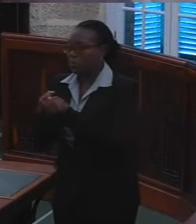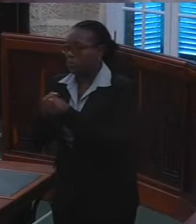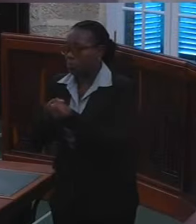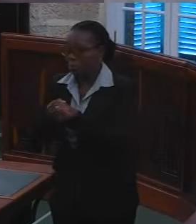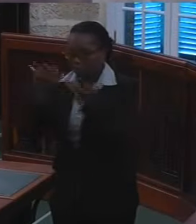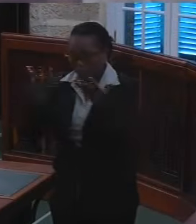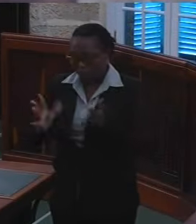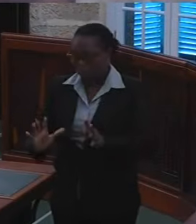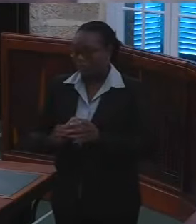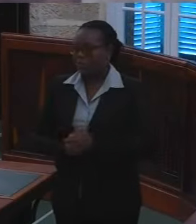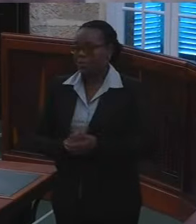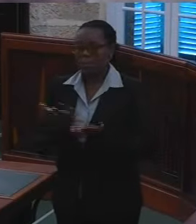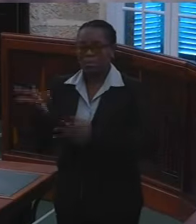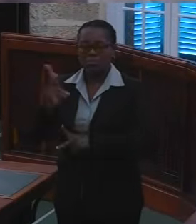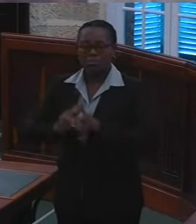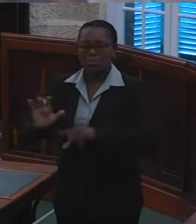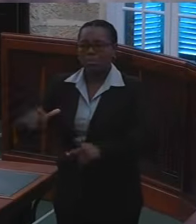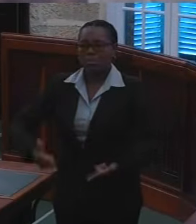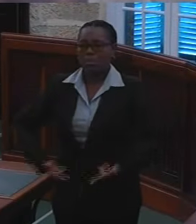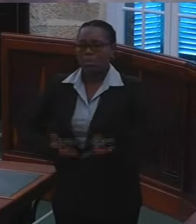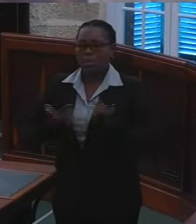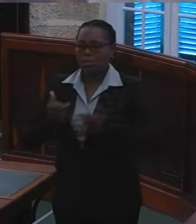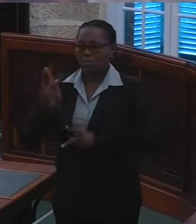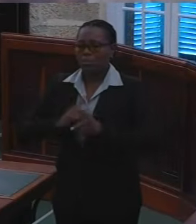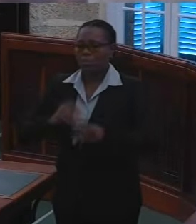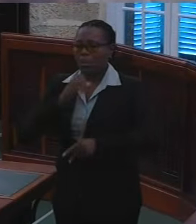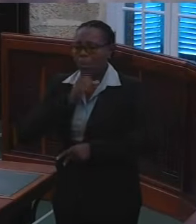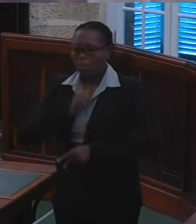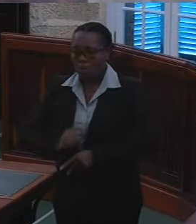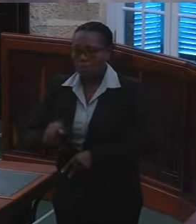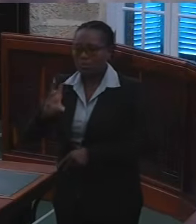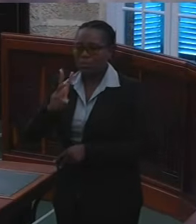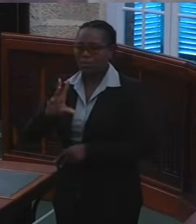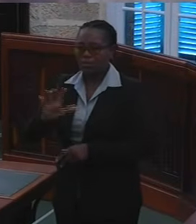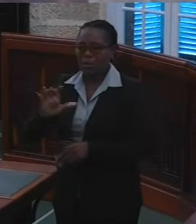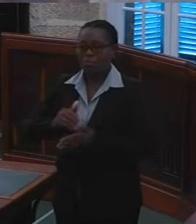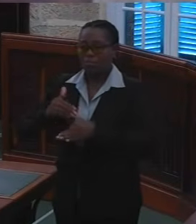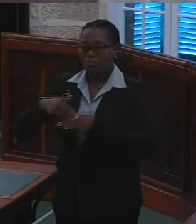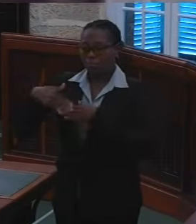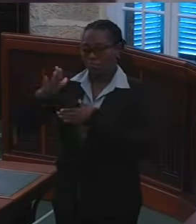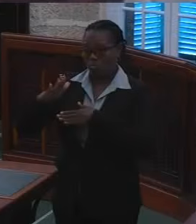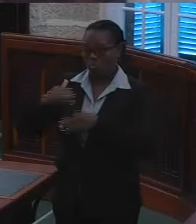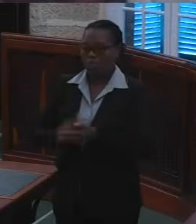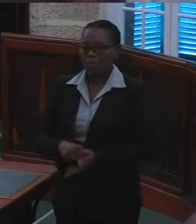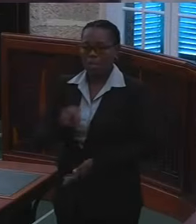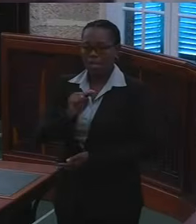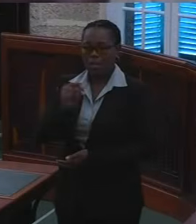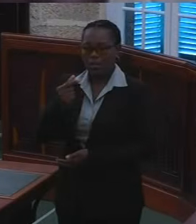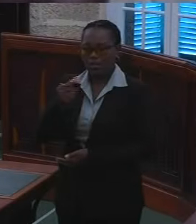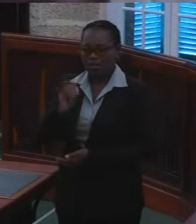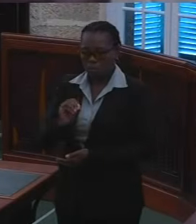enjoyment to the lives of persons over 65. The strengthening of ties with NGOs,